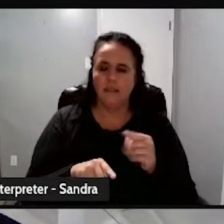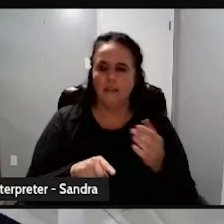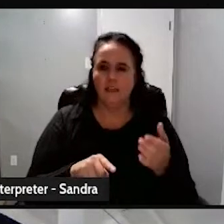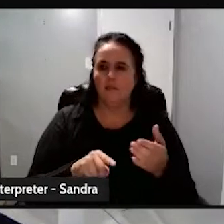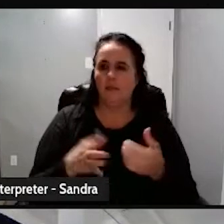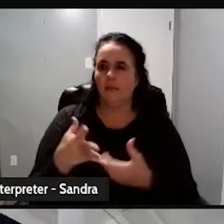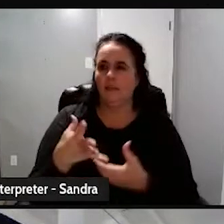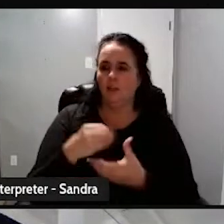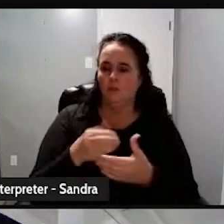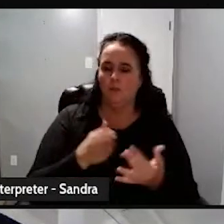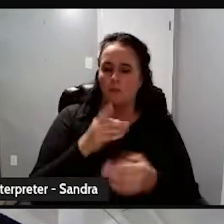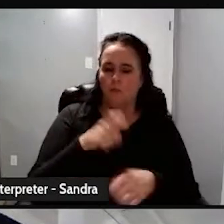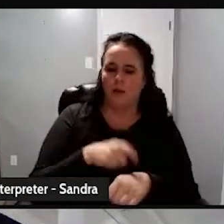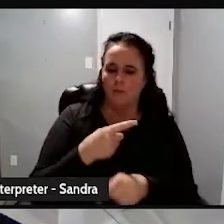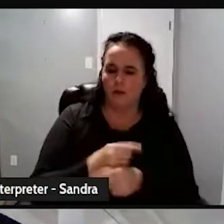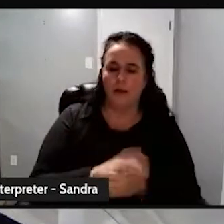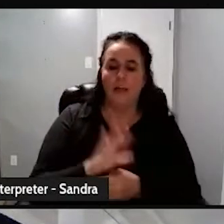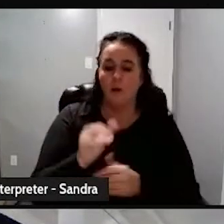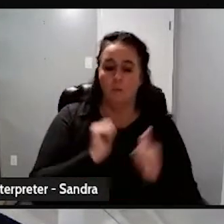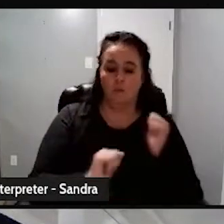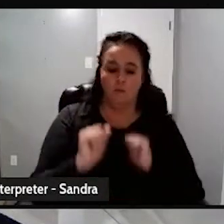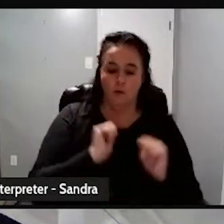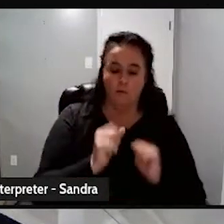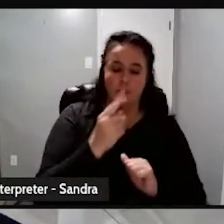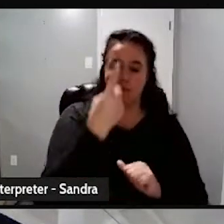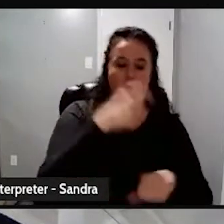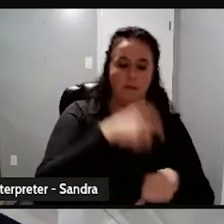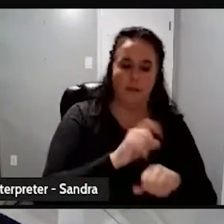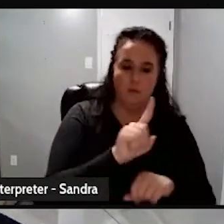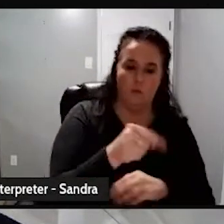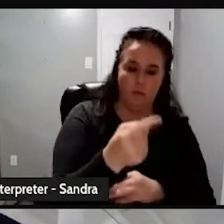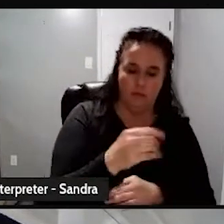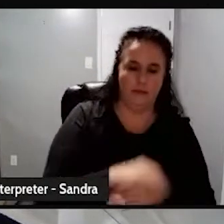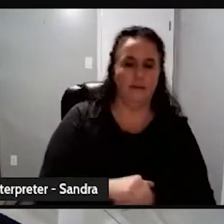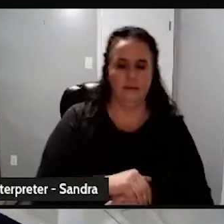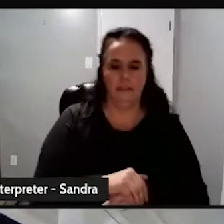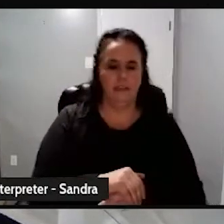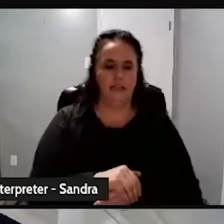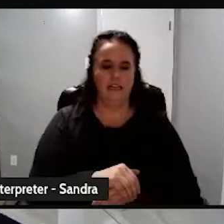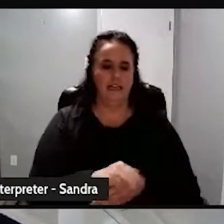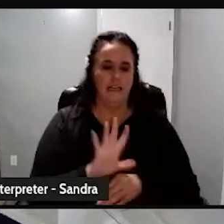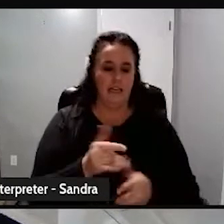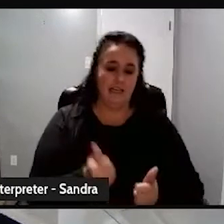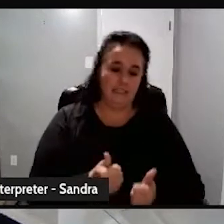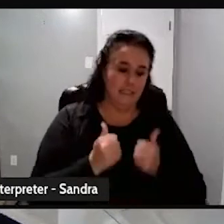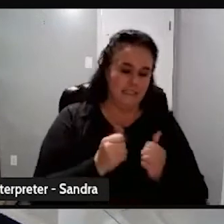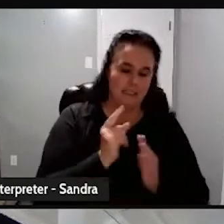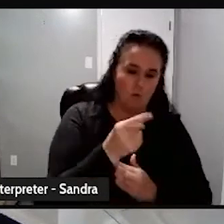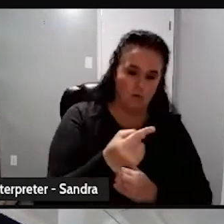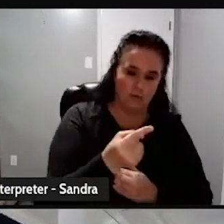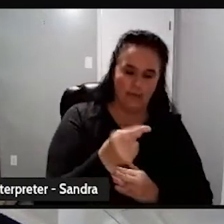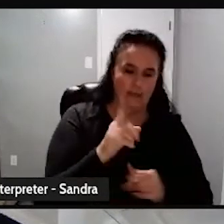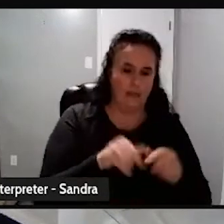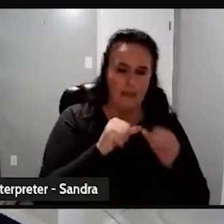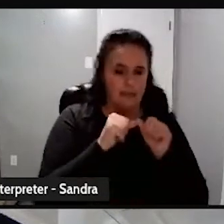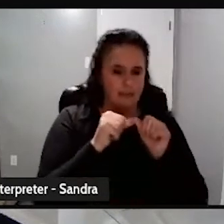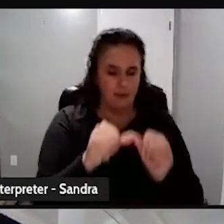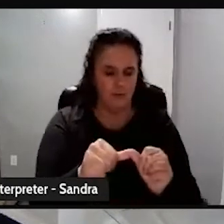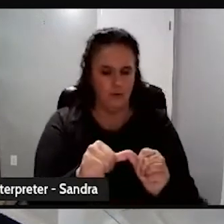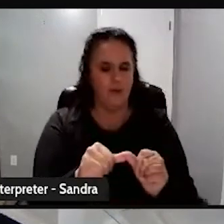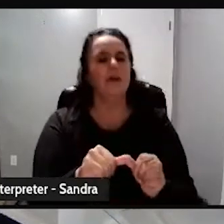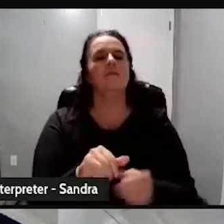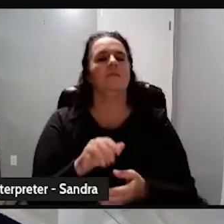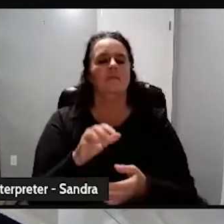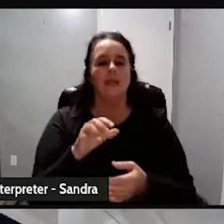are one-off, ephemeral things that exist only in the moment. And then I also make visual artwork.